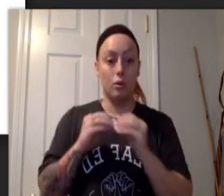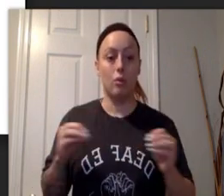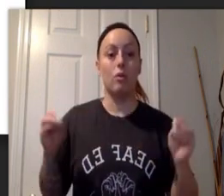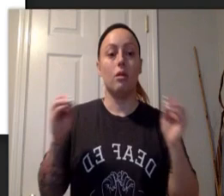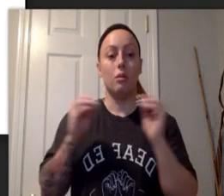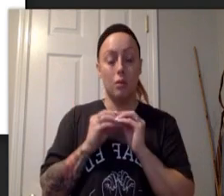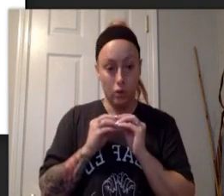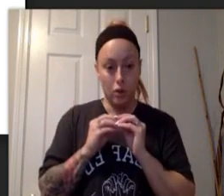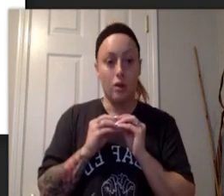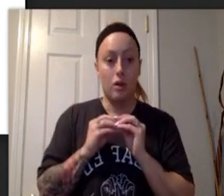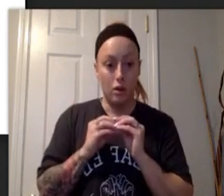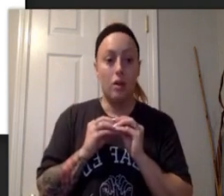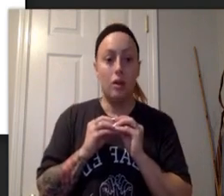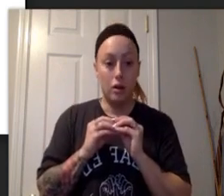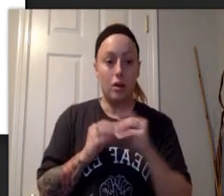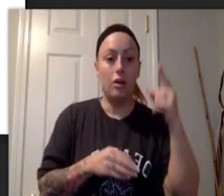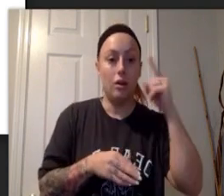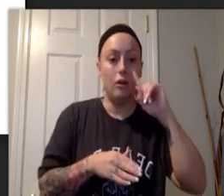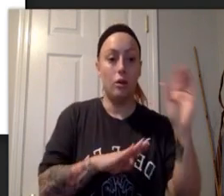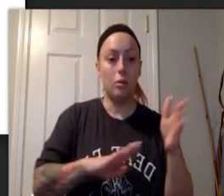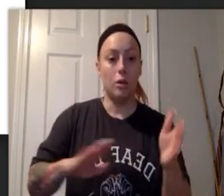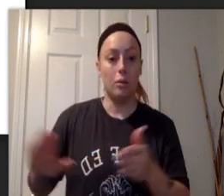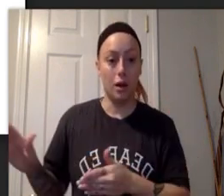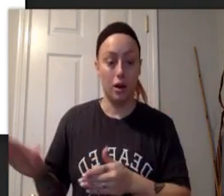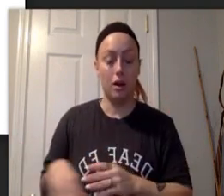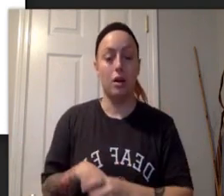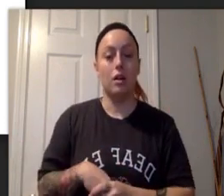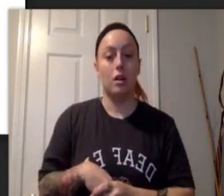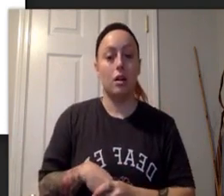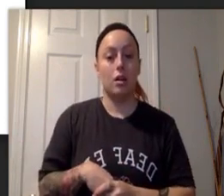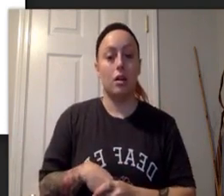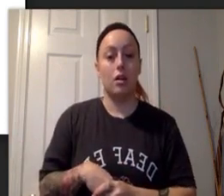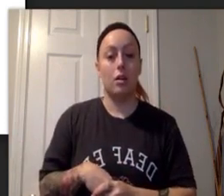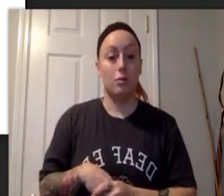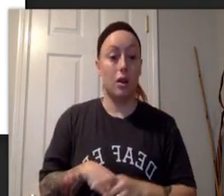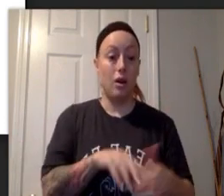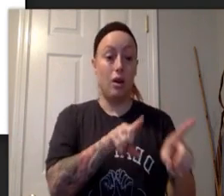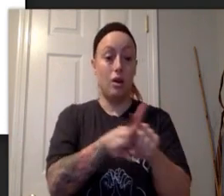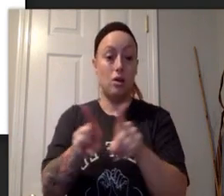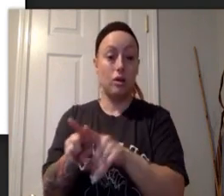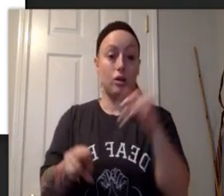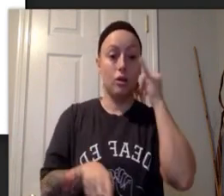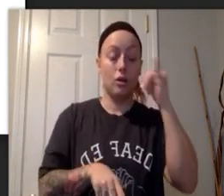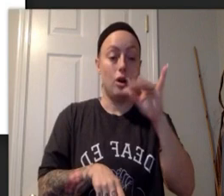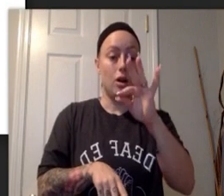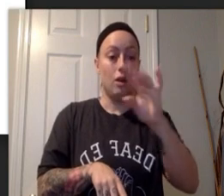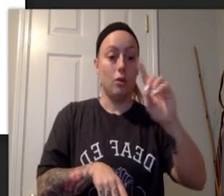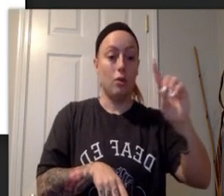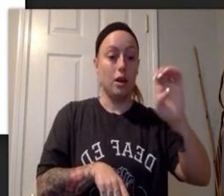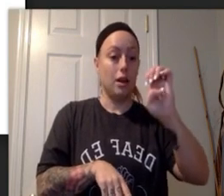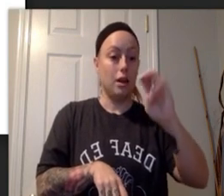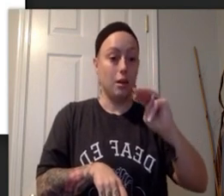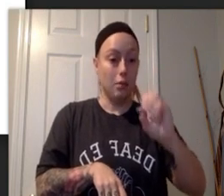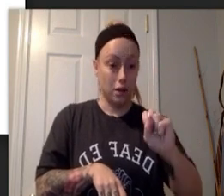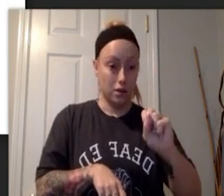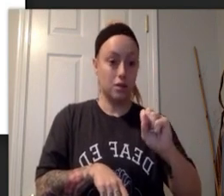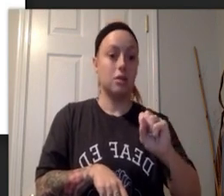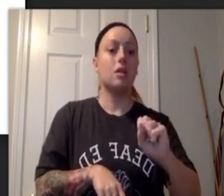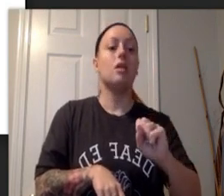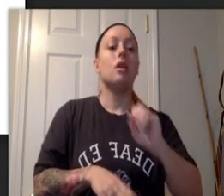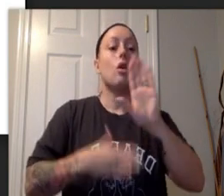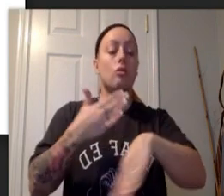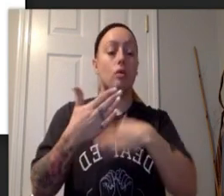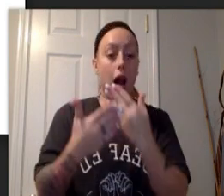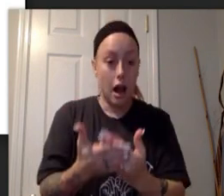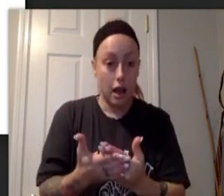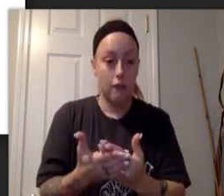lot of naloxone and be prepared. But another great reason to call 911 is because EMS will arrive and will take that off your plate and